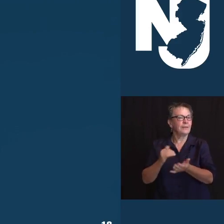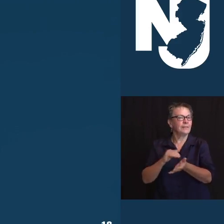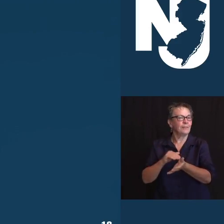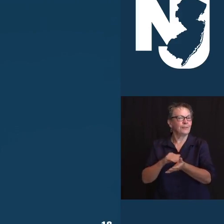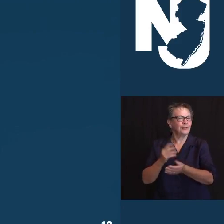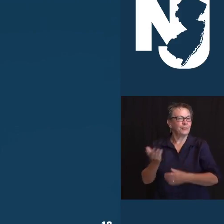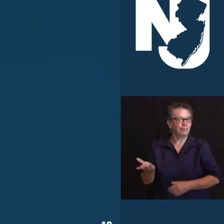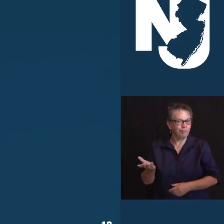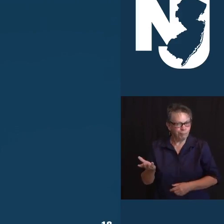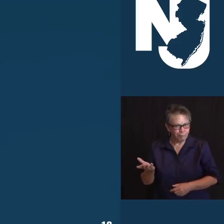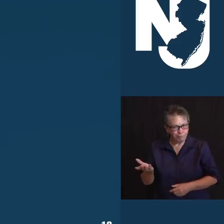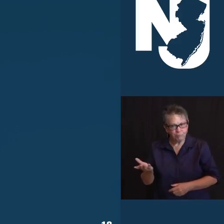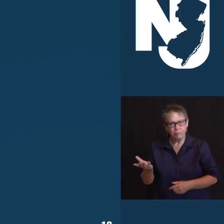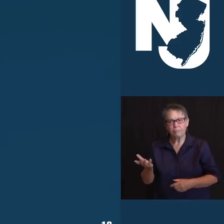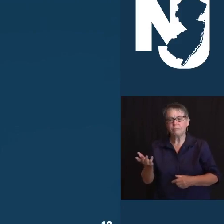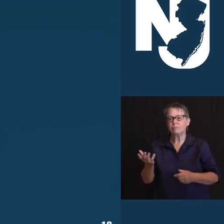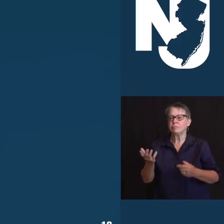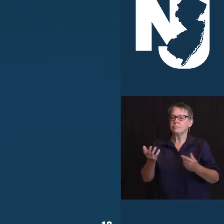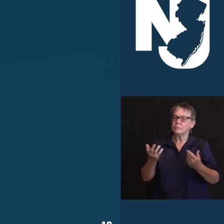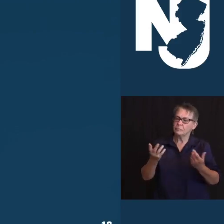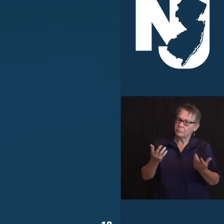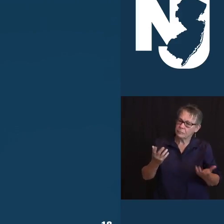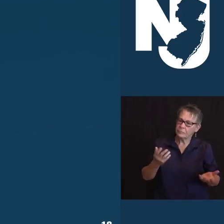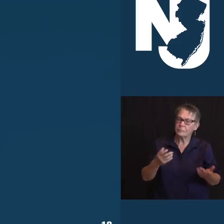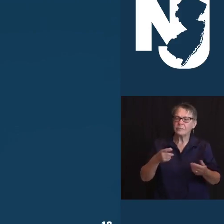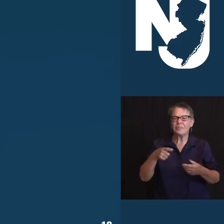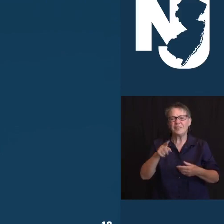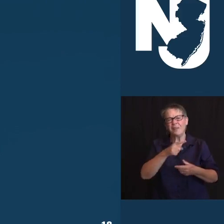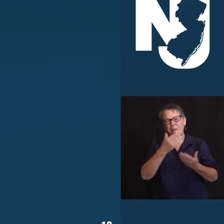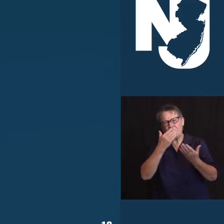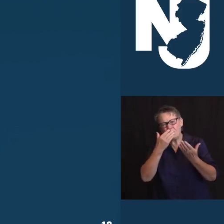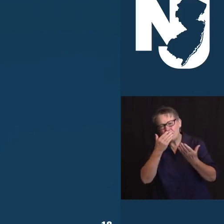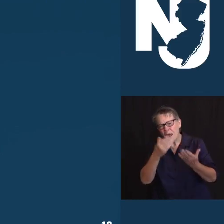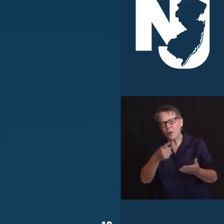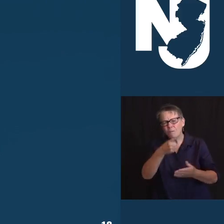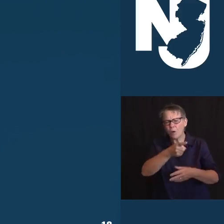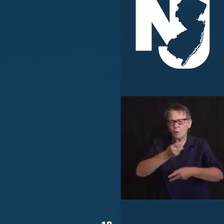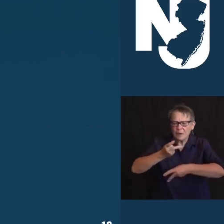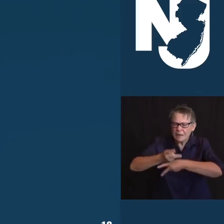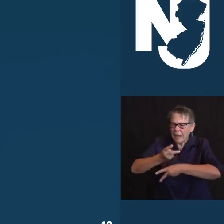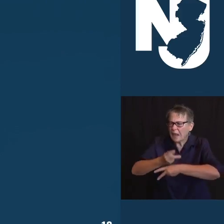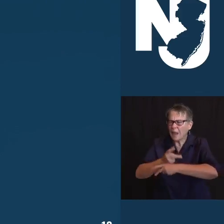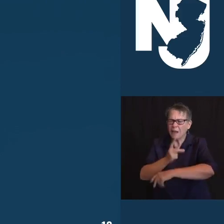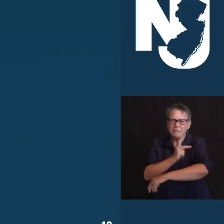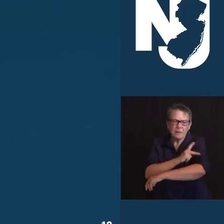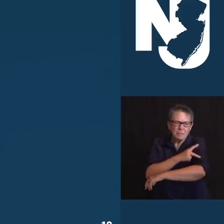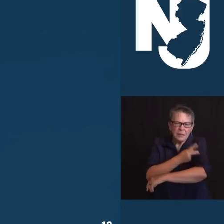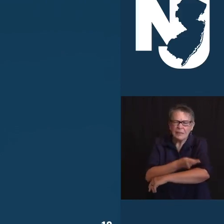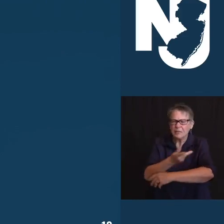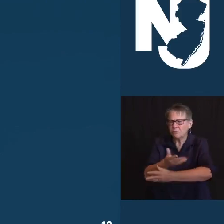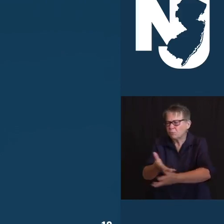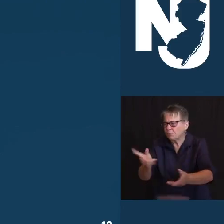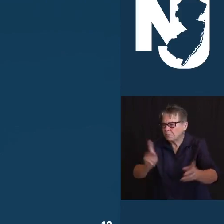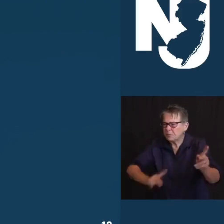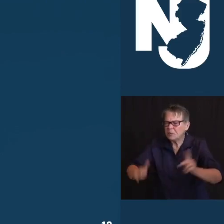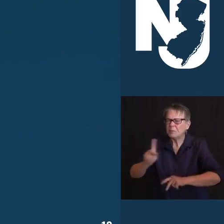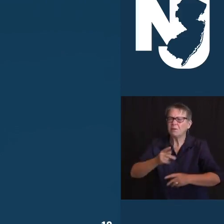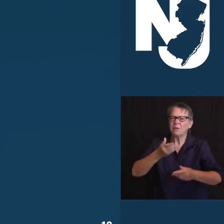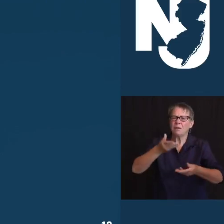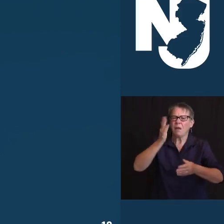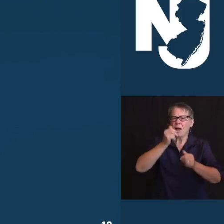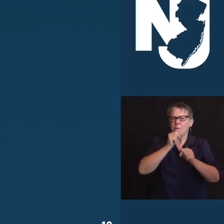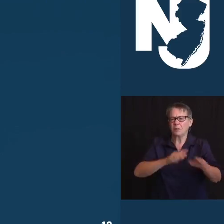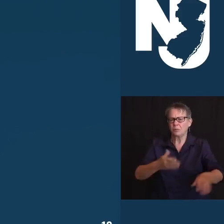May he rest in peace, and may God bless and watch over him and his family. Next, we recall a larger-than-life